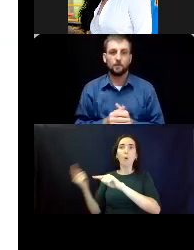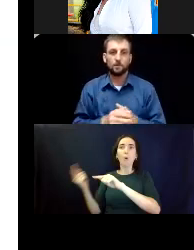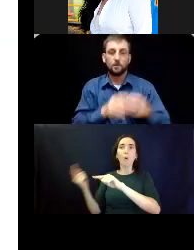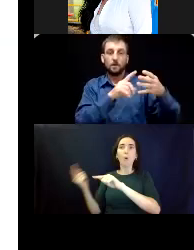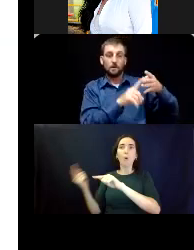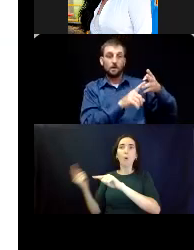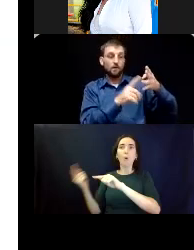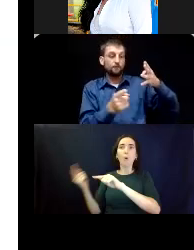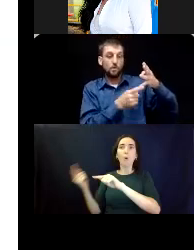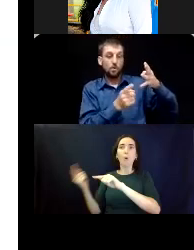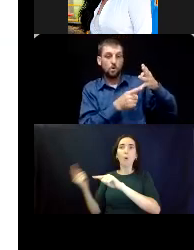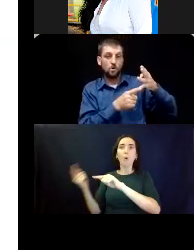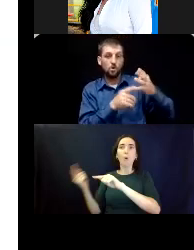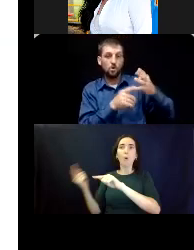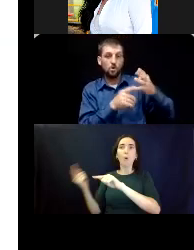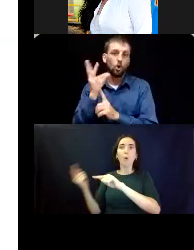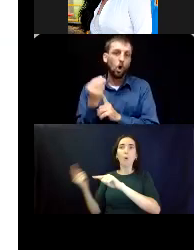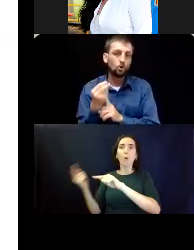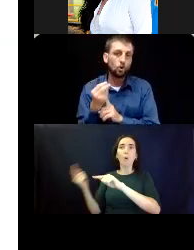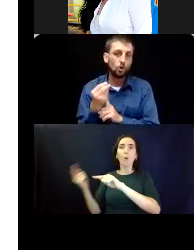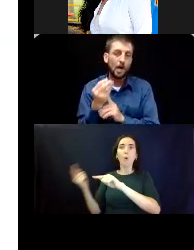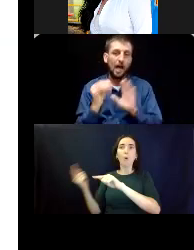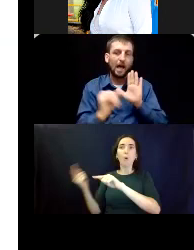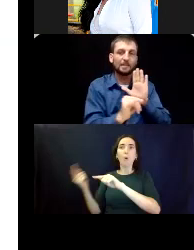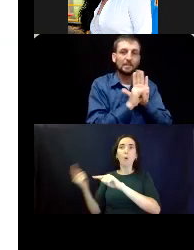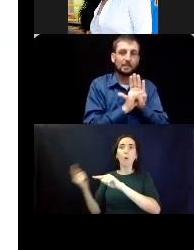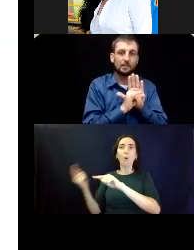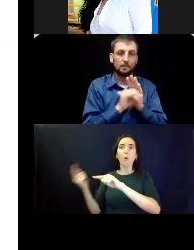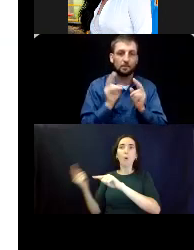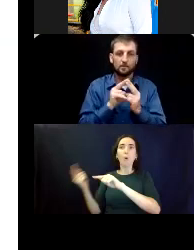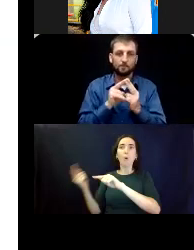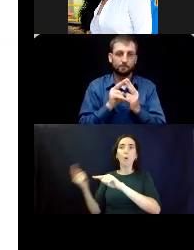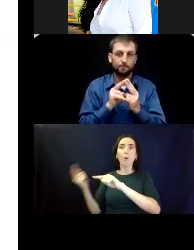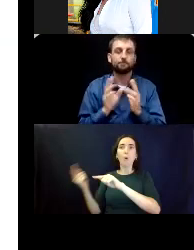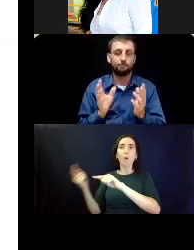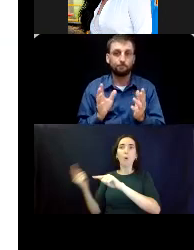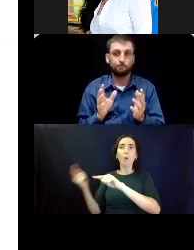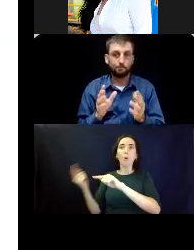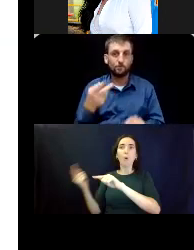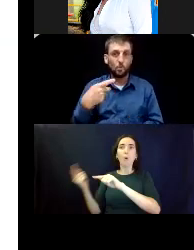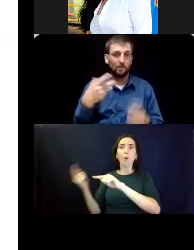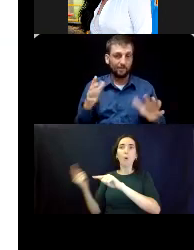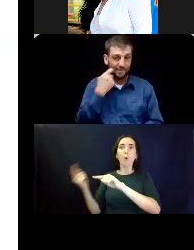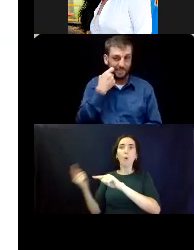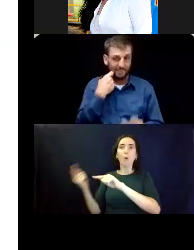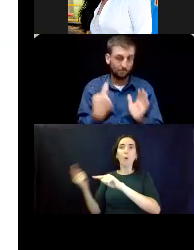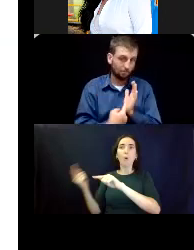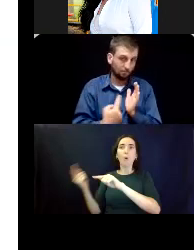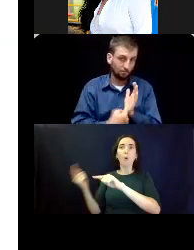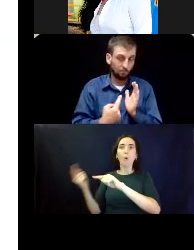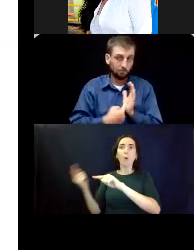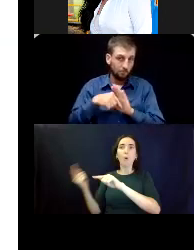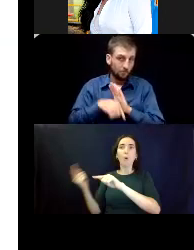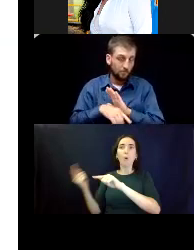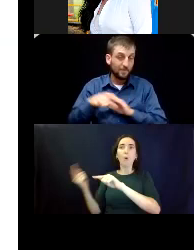Four, culture and identity. Like we've discussed, in this community, we are constantly